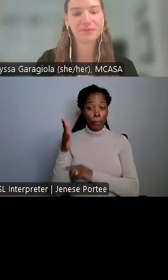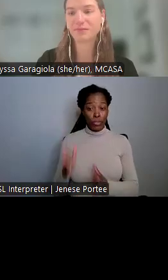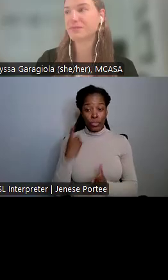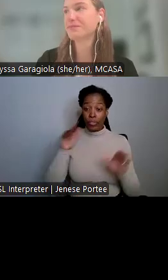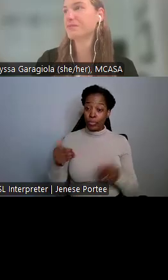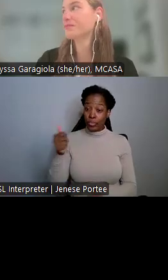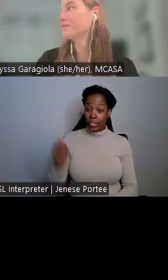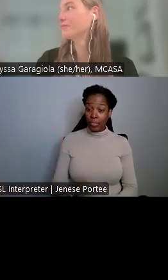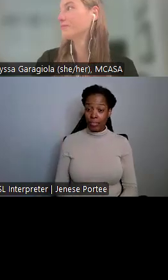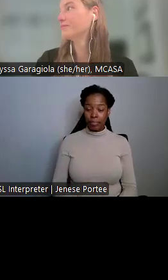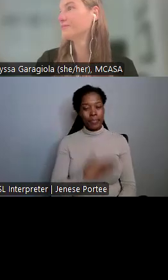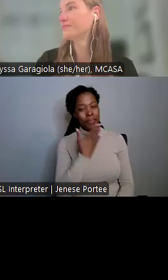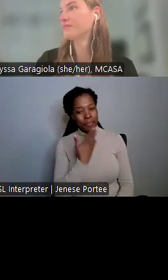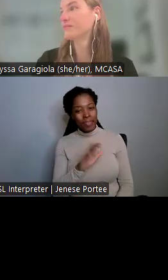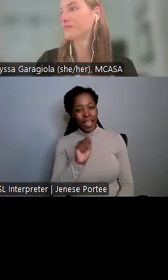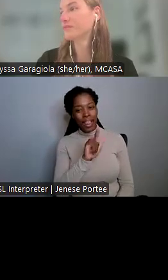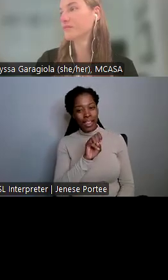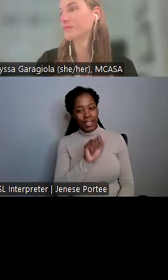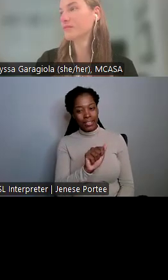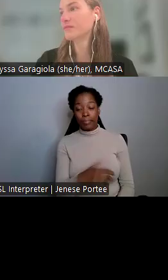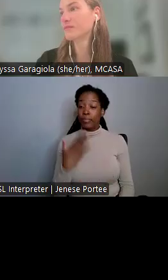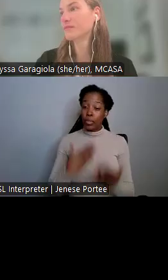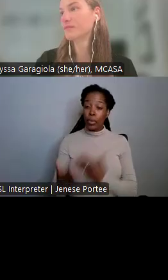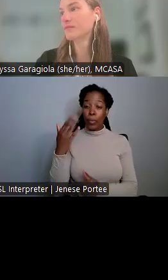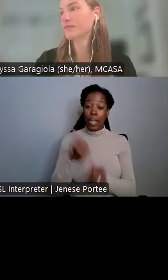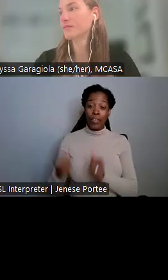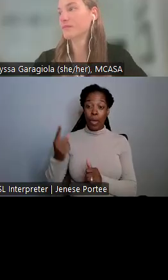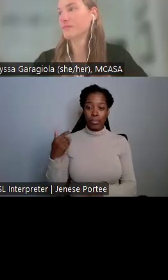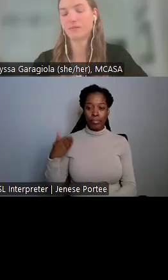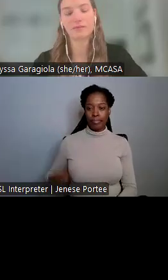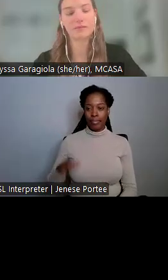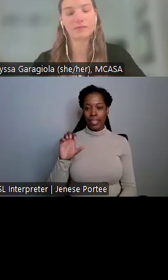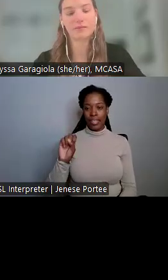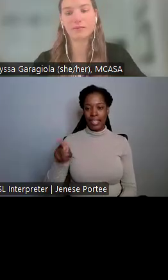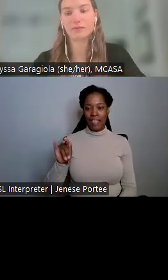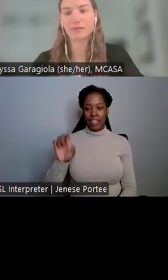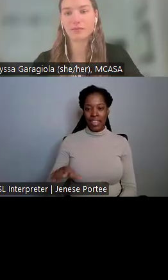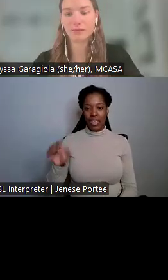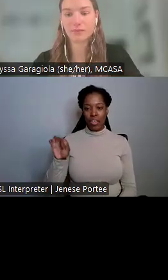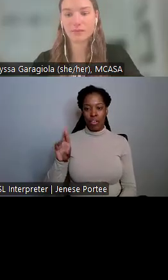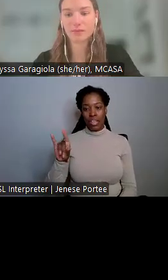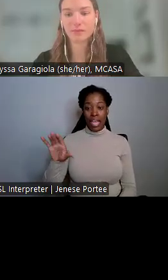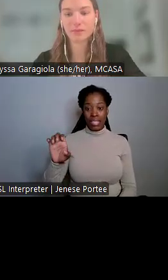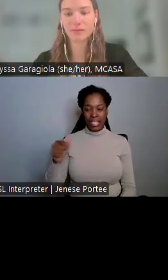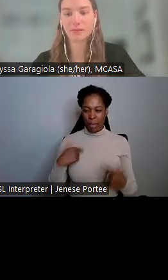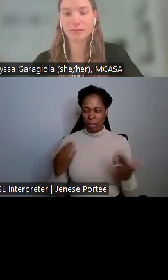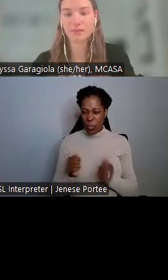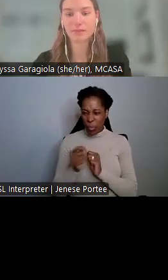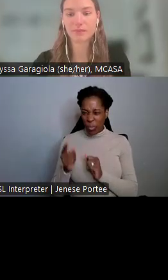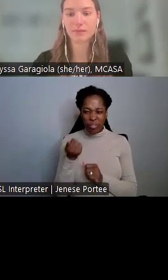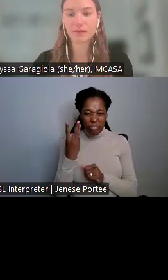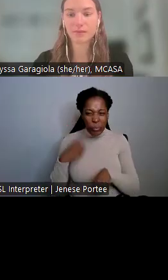All right. Thanks, Alyssa. Good morning, all. My name is Stephanie Erdis. Remember, I was here with you a couple times last week. I'm